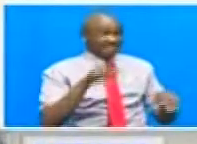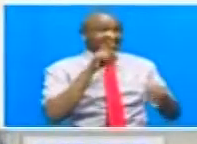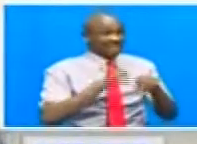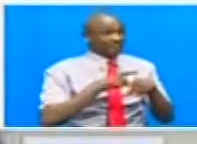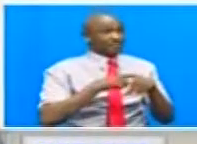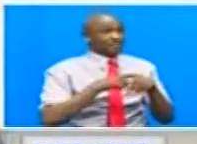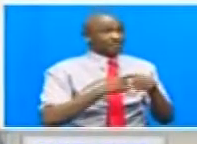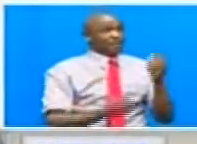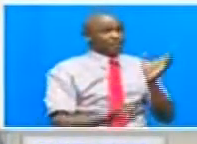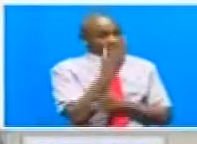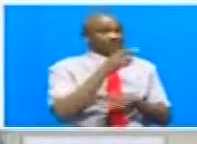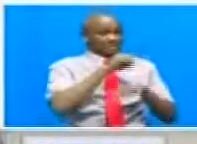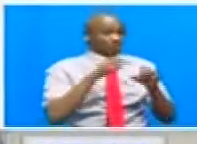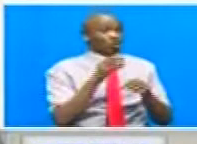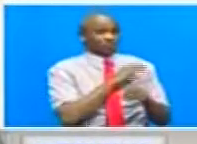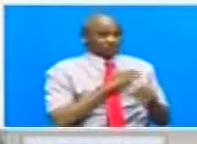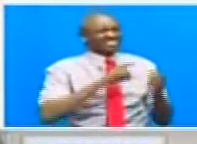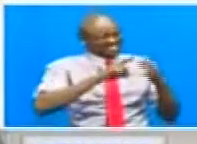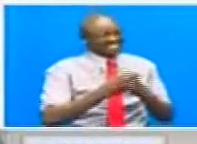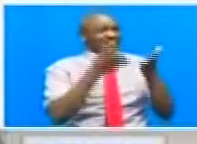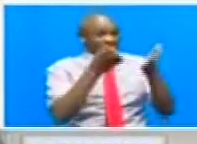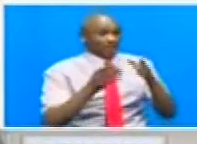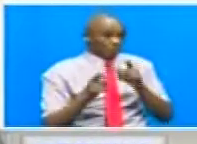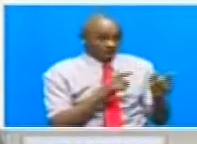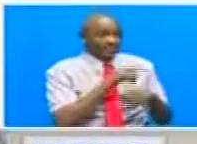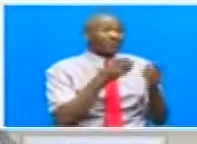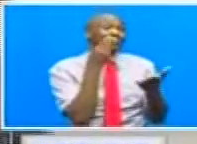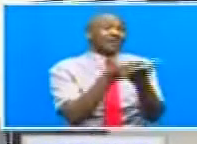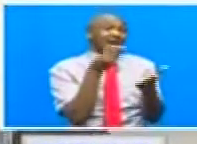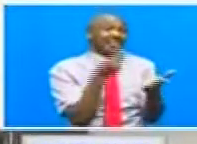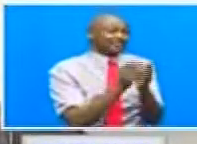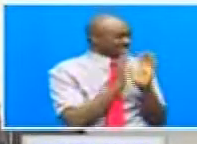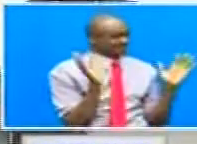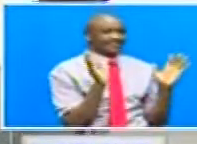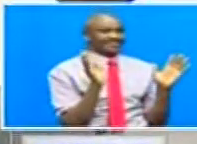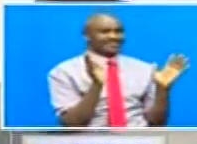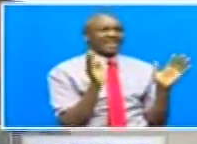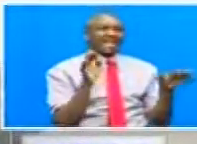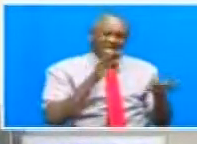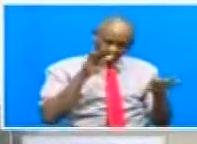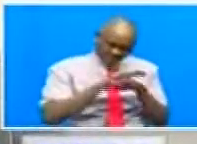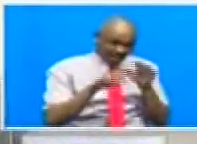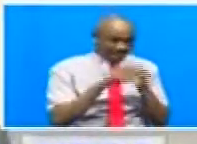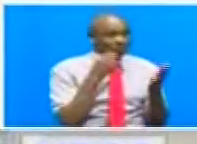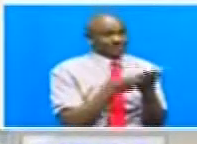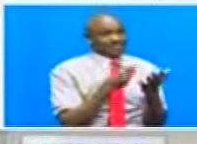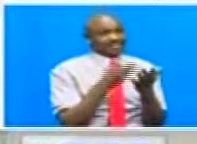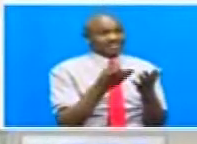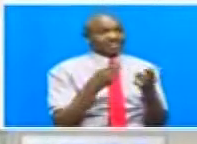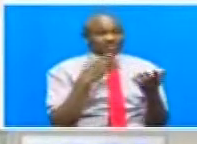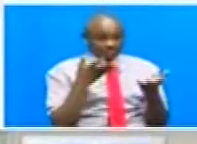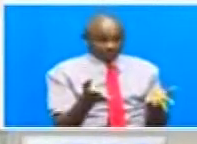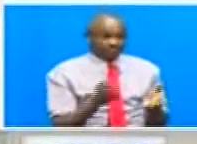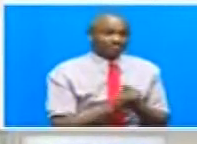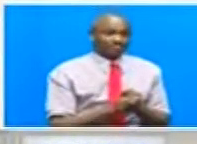was formed, this fight started right away. And it's about mandates. And most of those mandates is on public lands, and which the ministry did